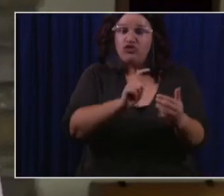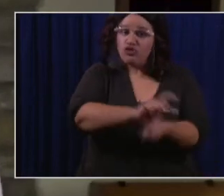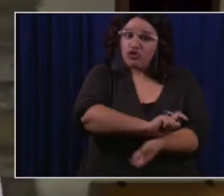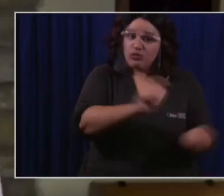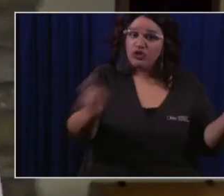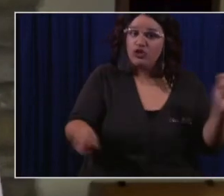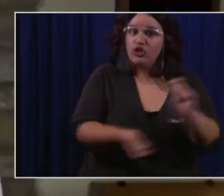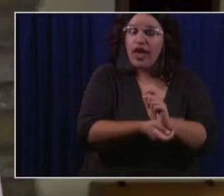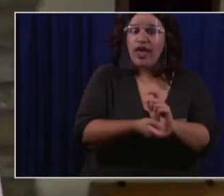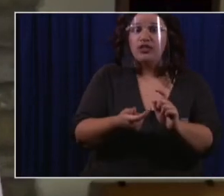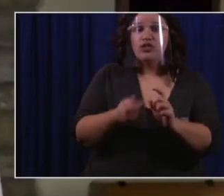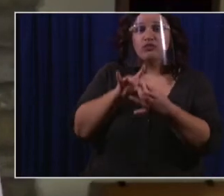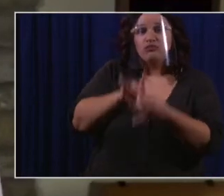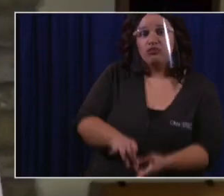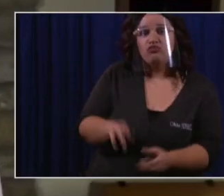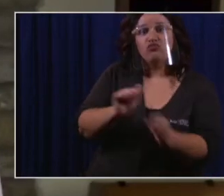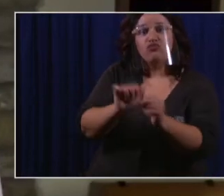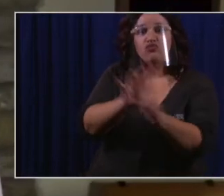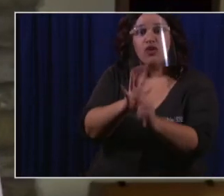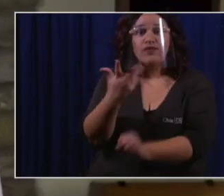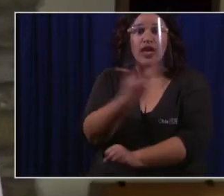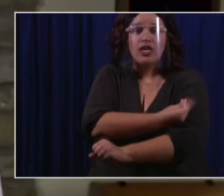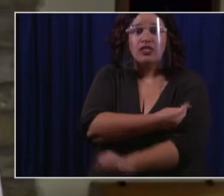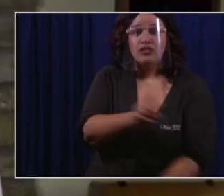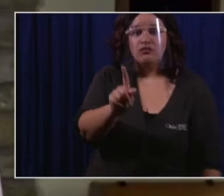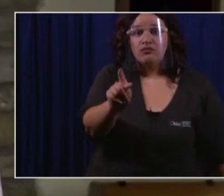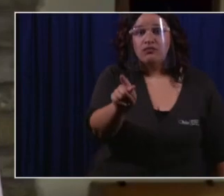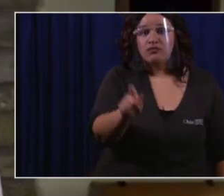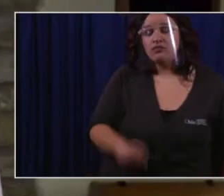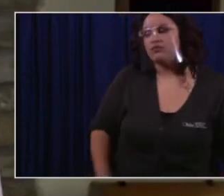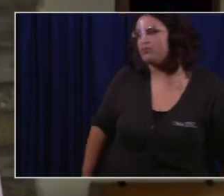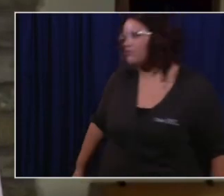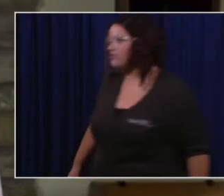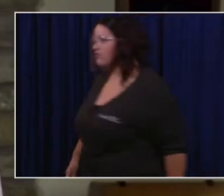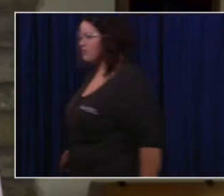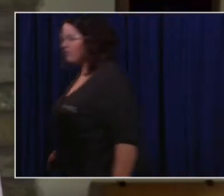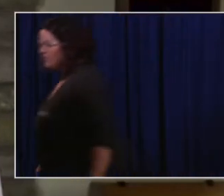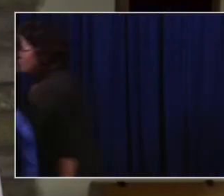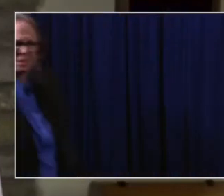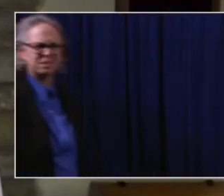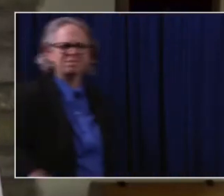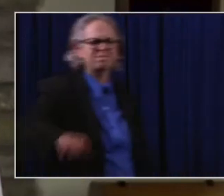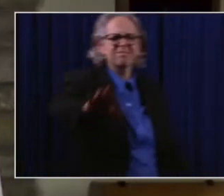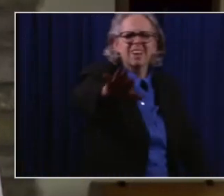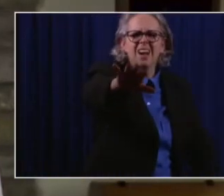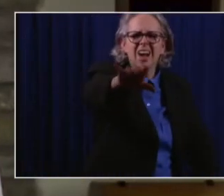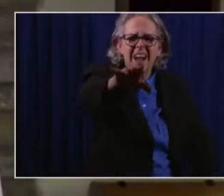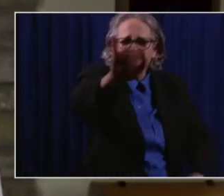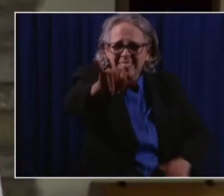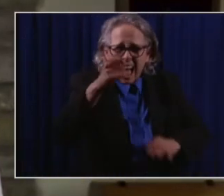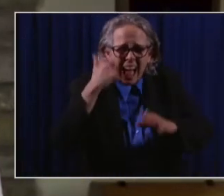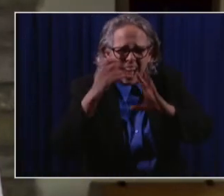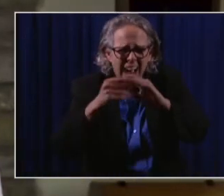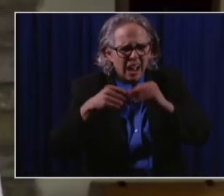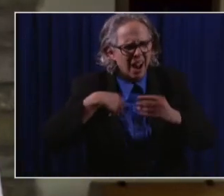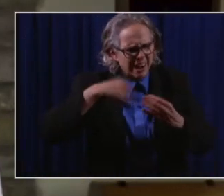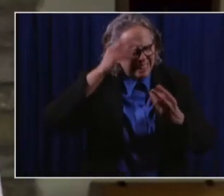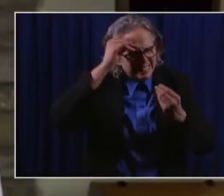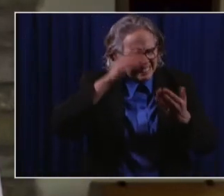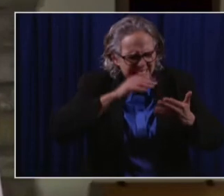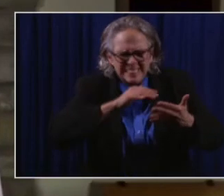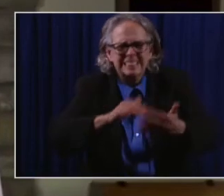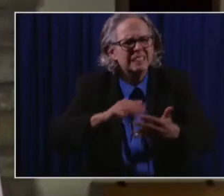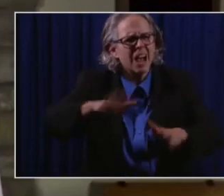really looked at that, and I'll get back to you on that. But I one of the things that, we want to be able to know